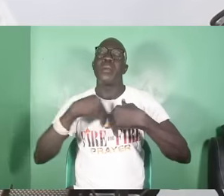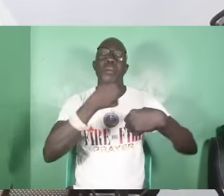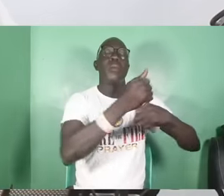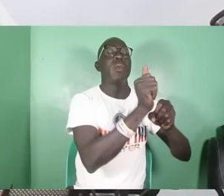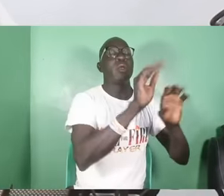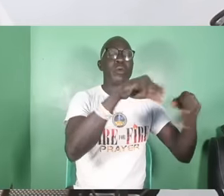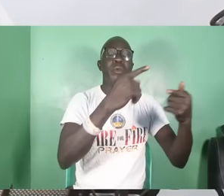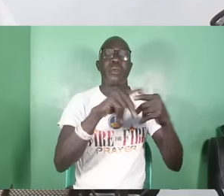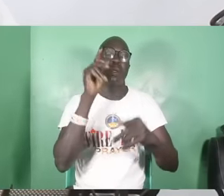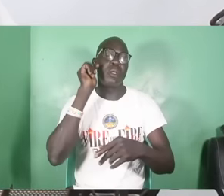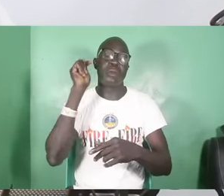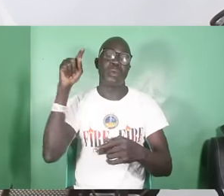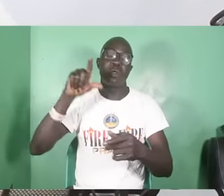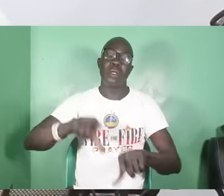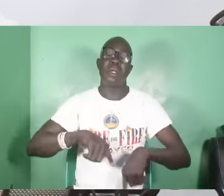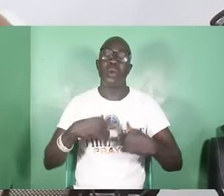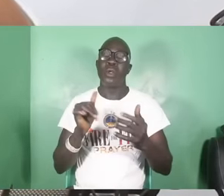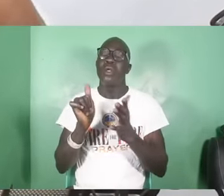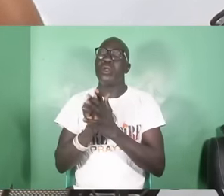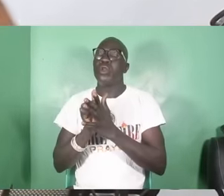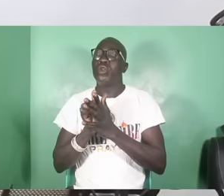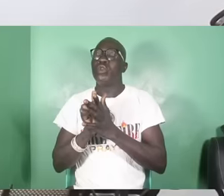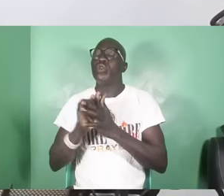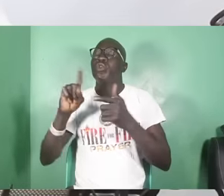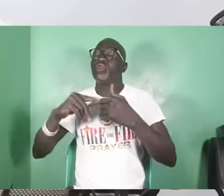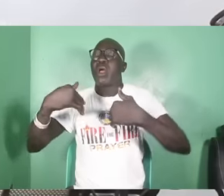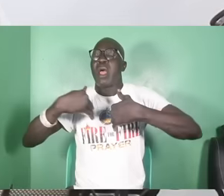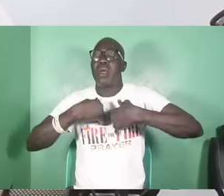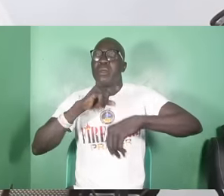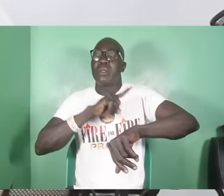One gives people testimony in a life. He's very